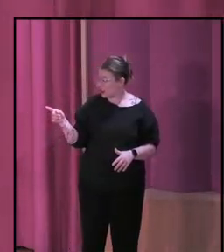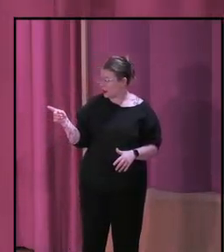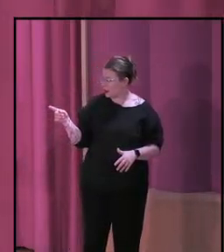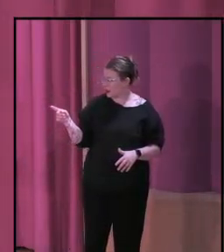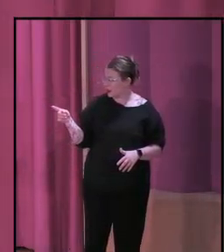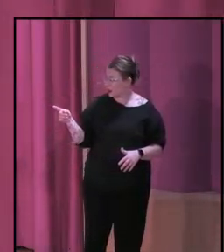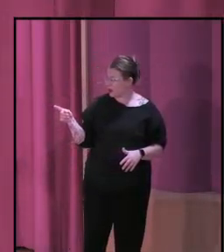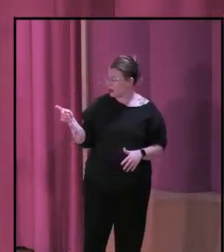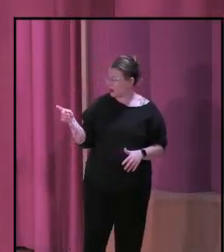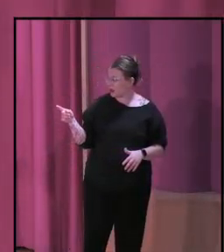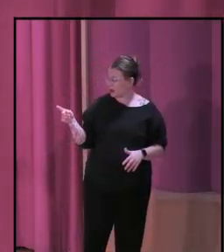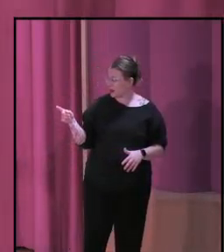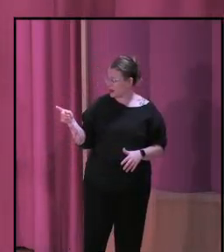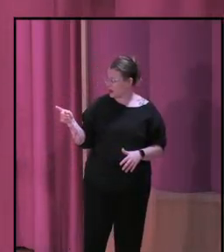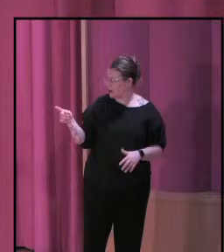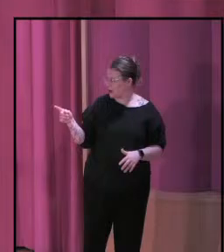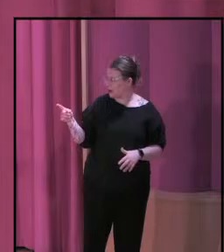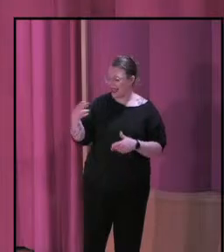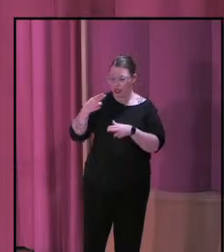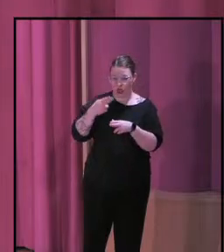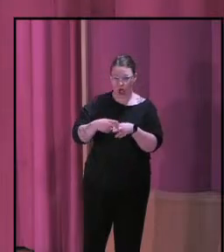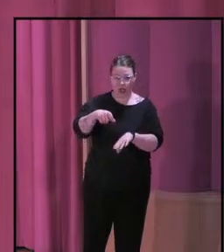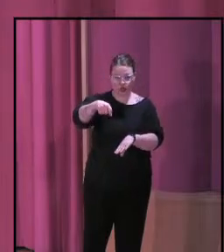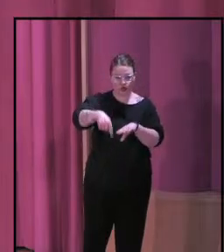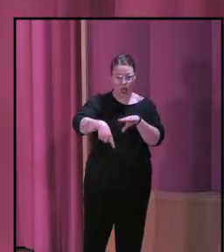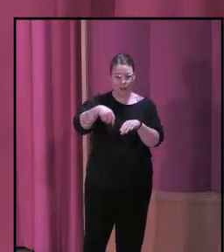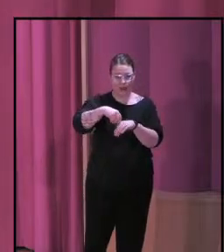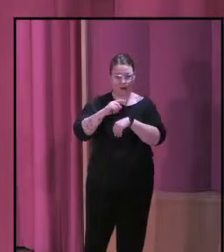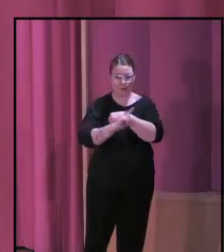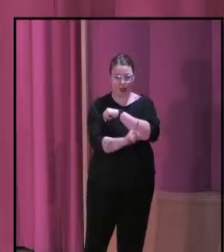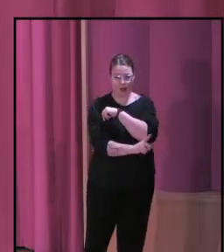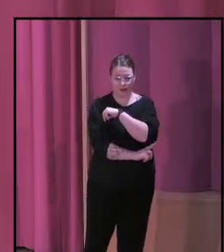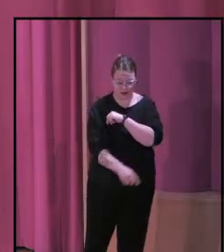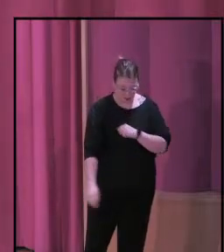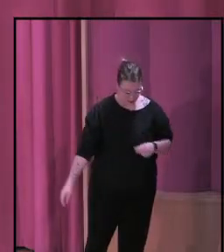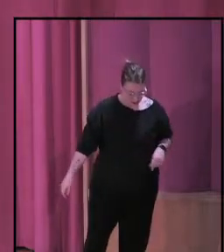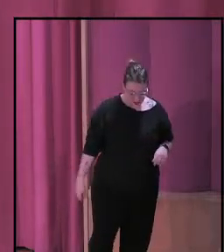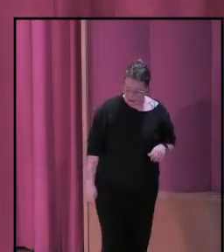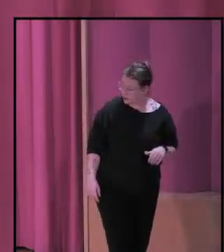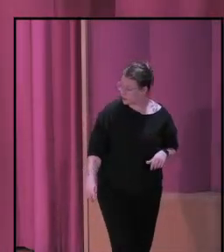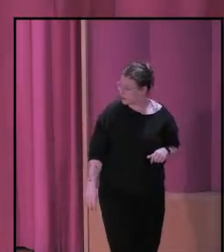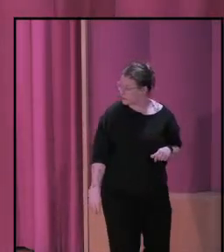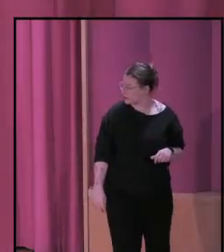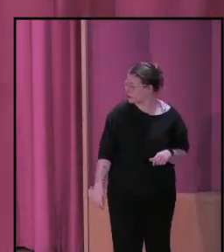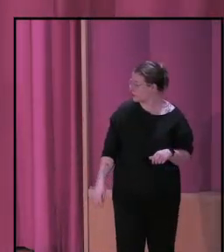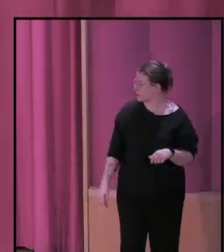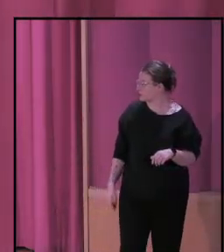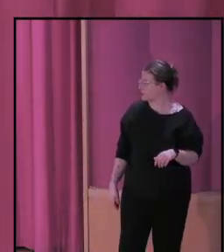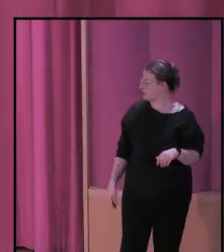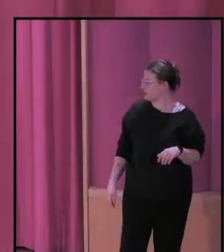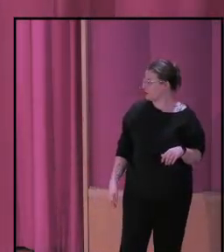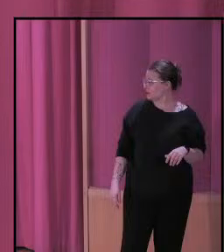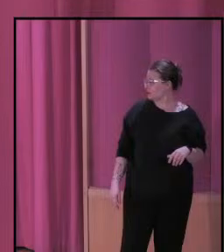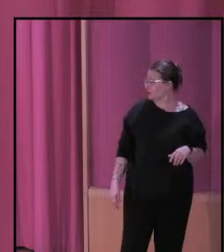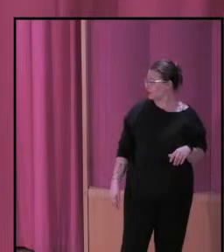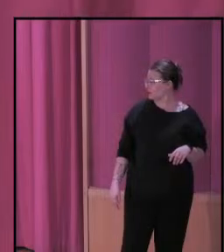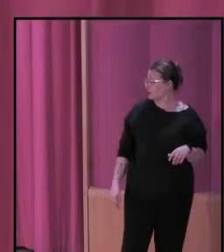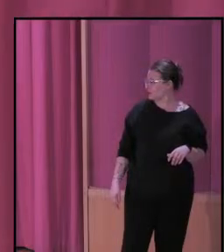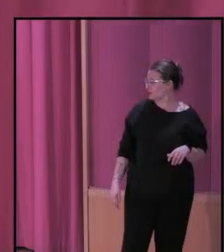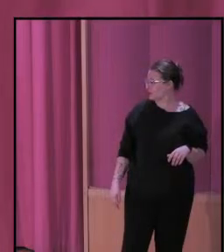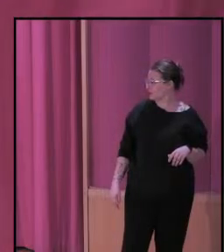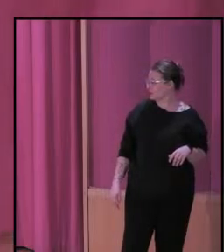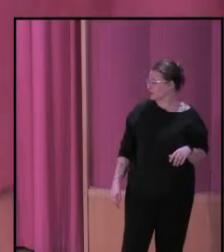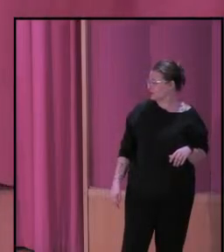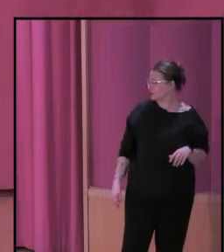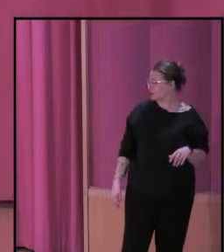drop in the bucket, there it is, as cat's cradle. And some people refer to this one, which